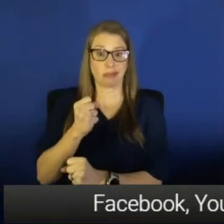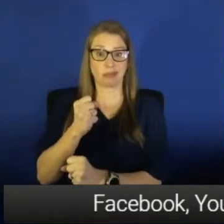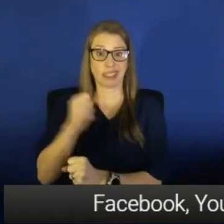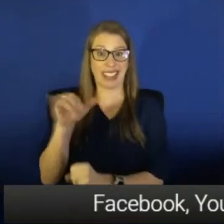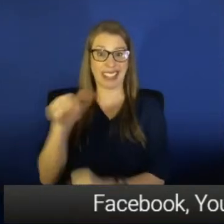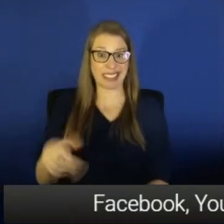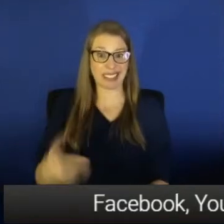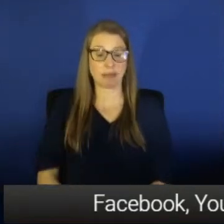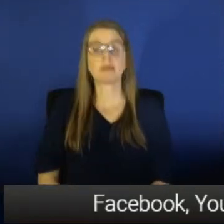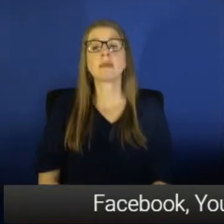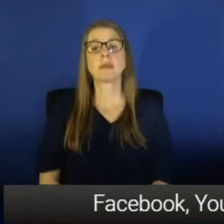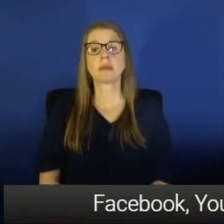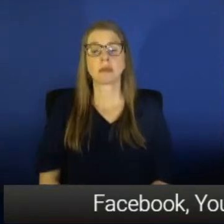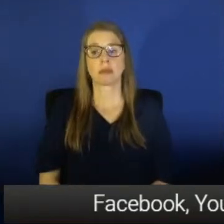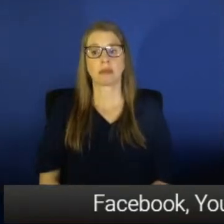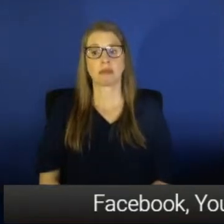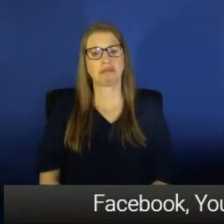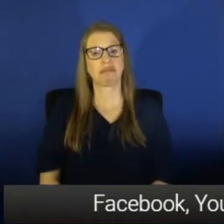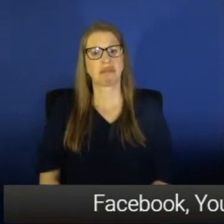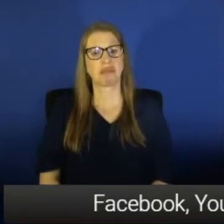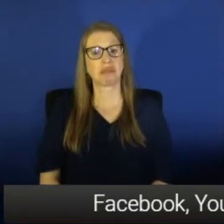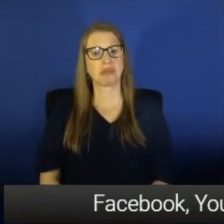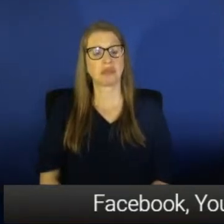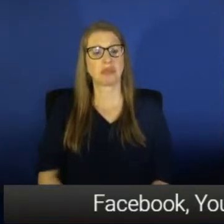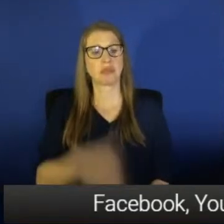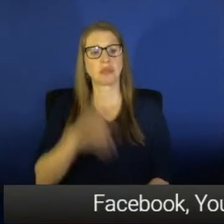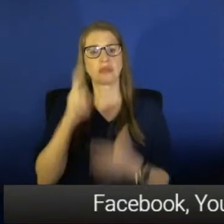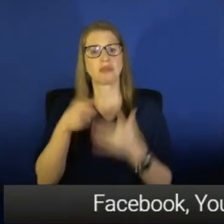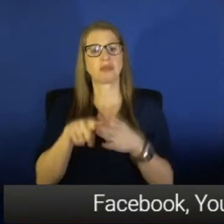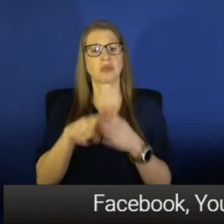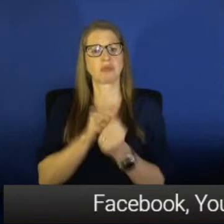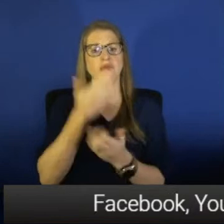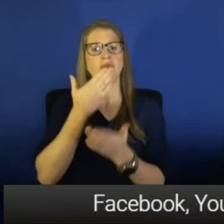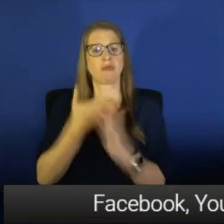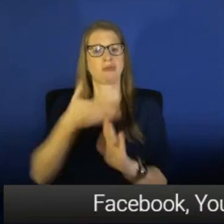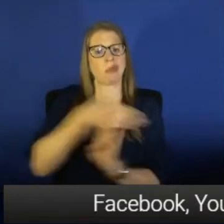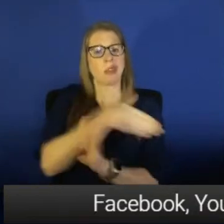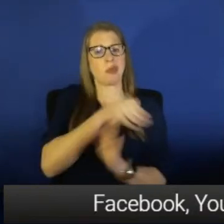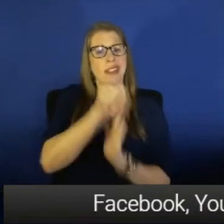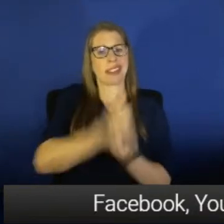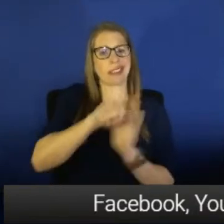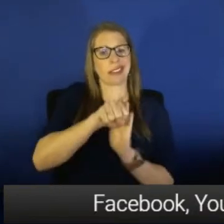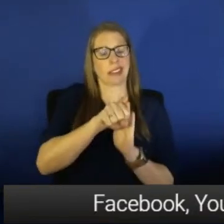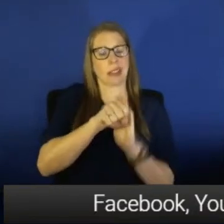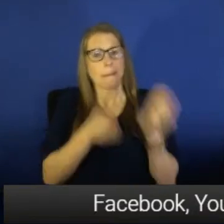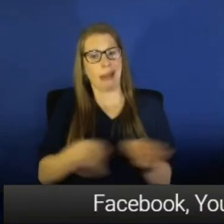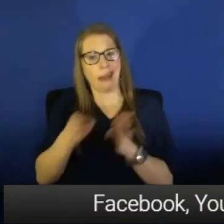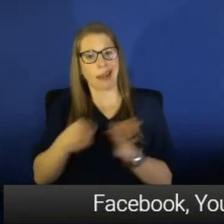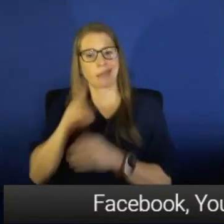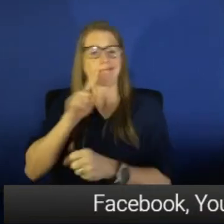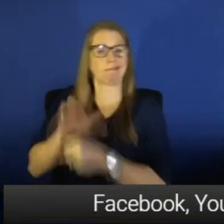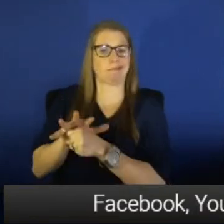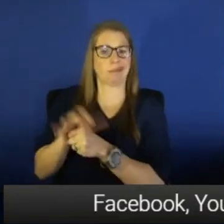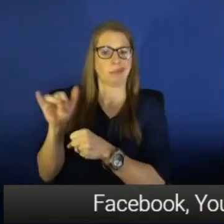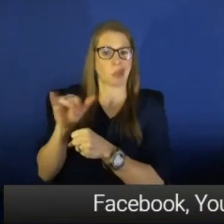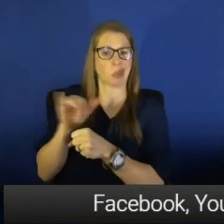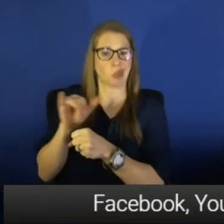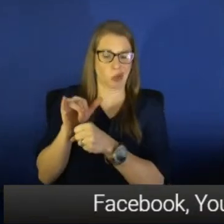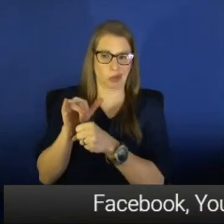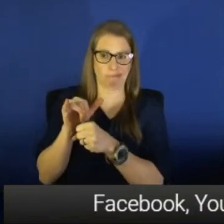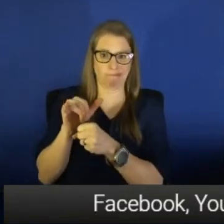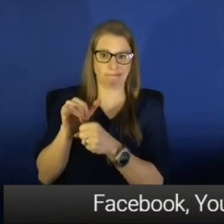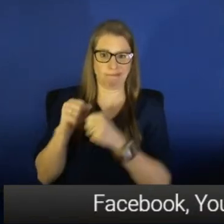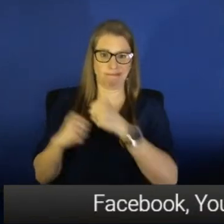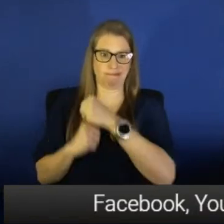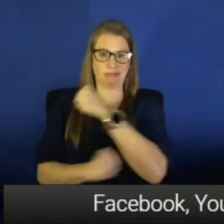Well, I think it starts with good preseason planning and a commitment to kind of the fundamentals,